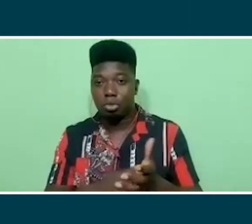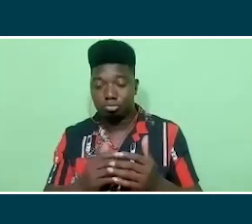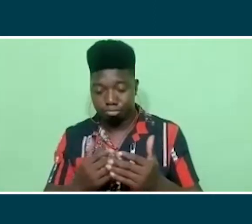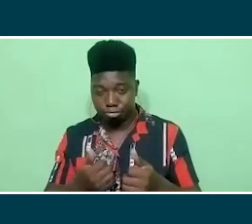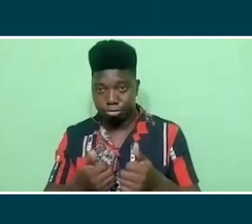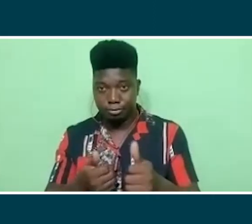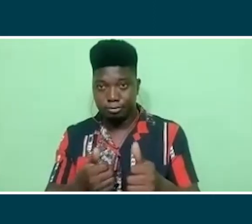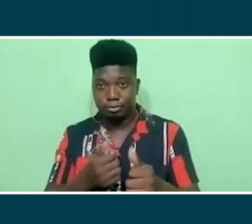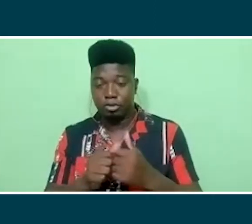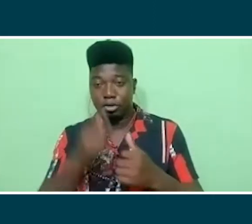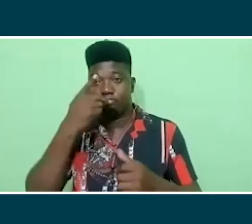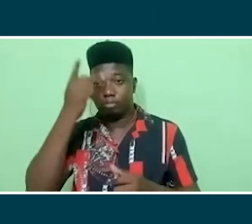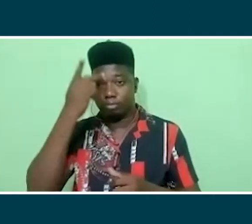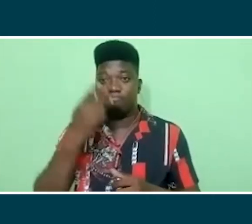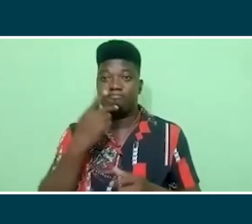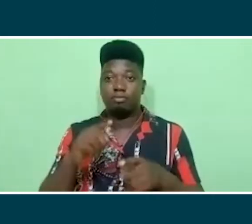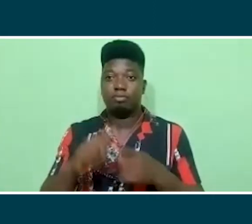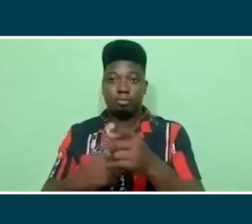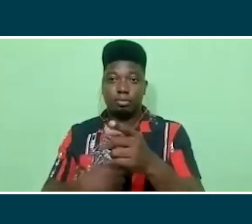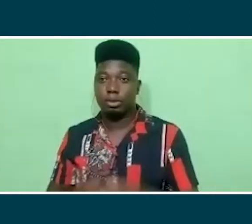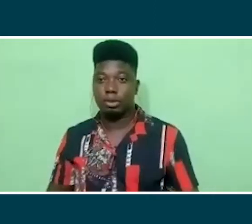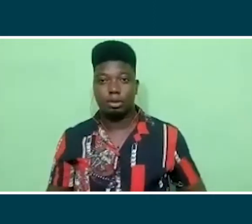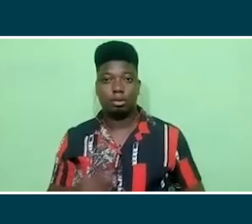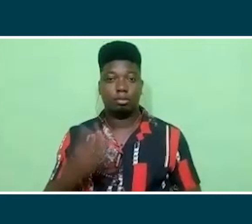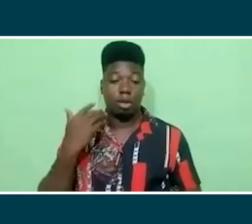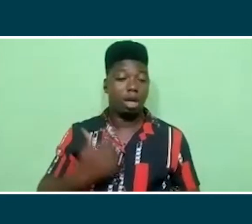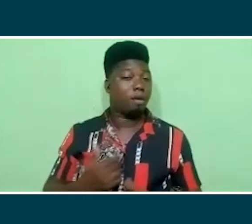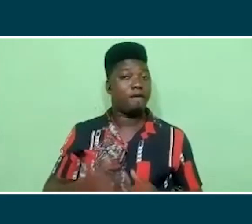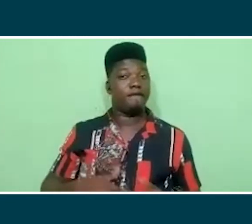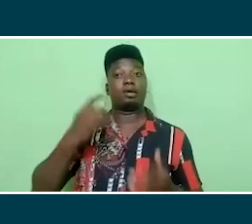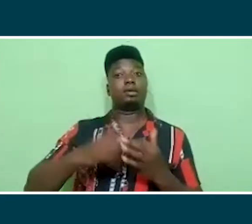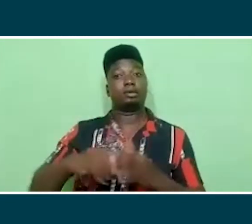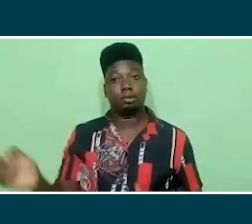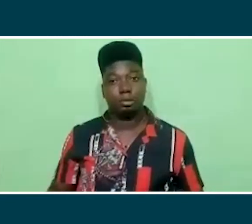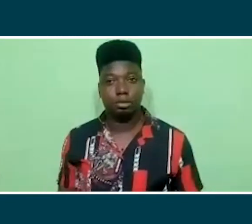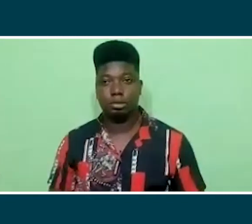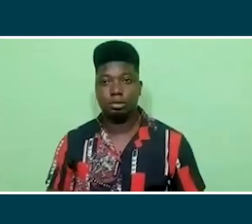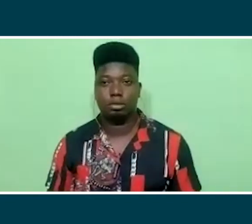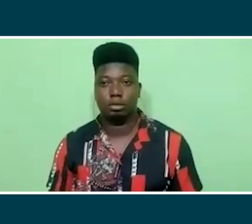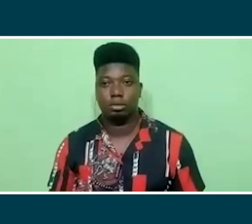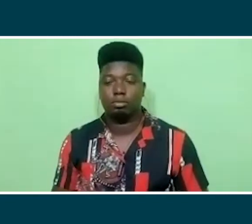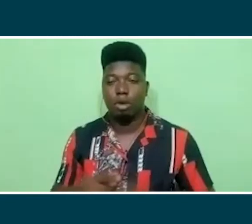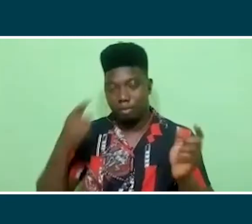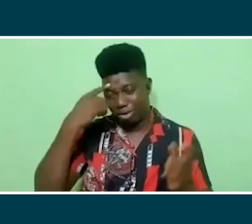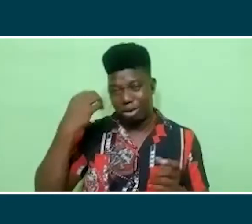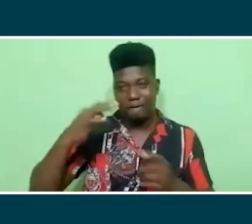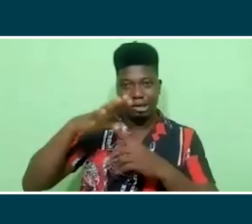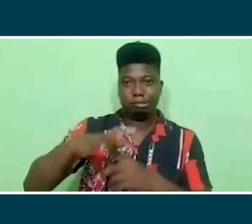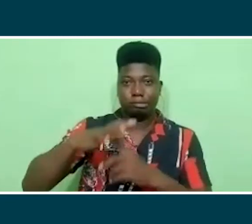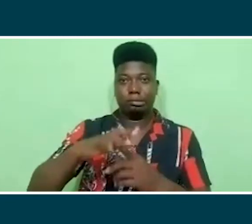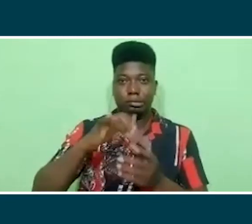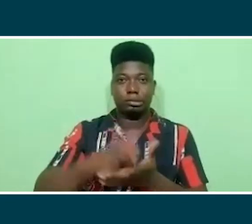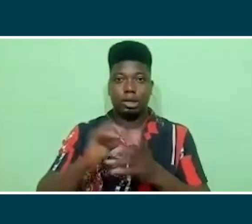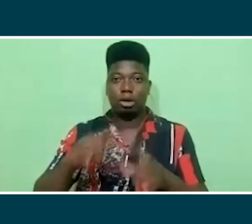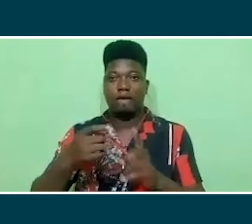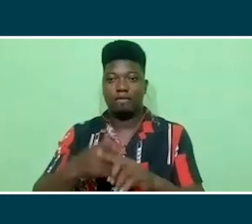Initially, I never wanted to fight. I tried to run away from that fight. But because of this pressure, which was coming from all angles, and